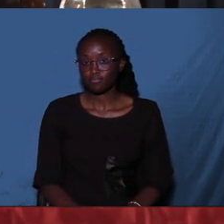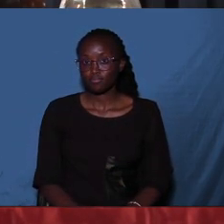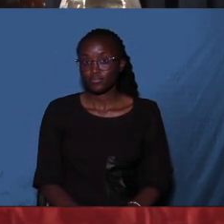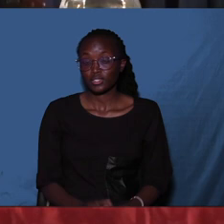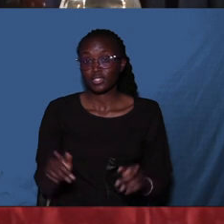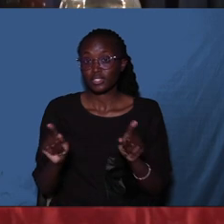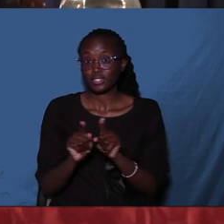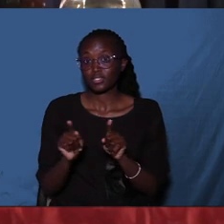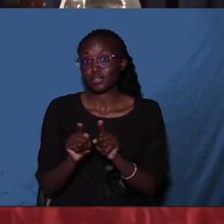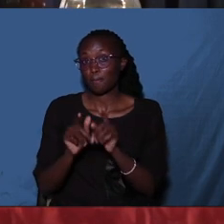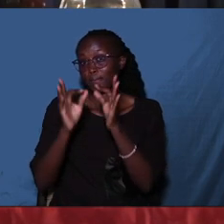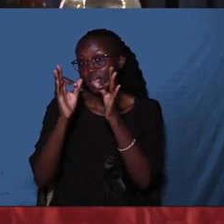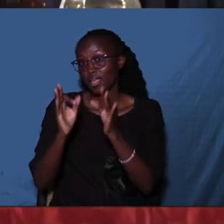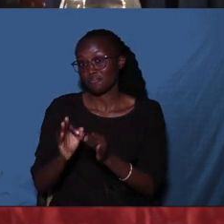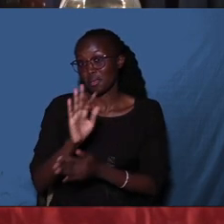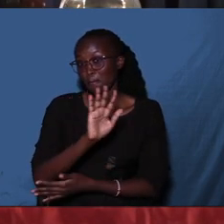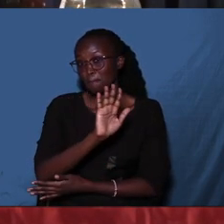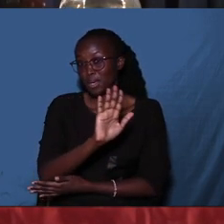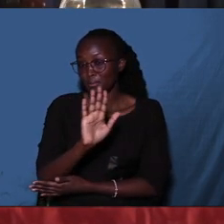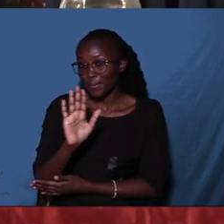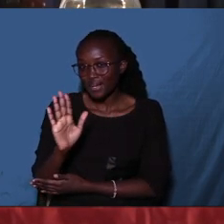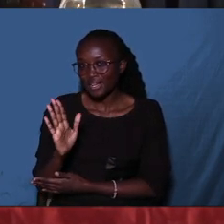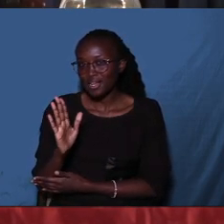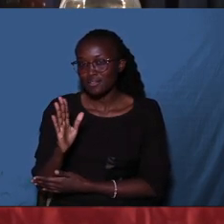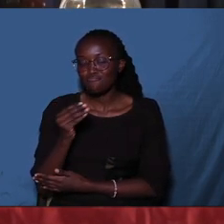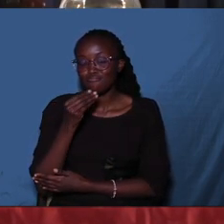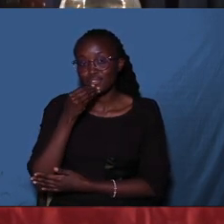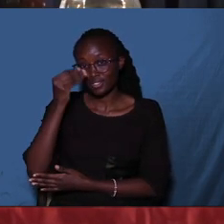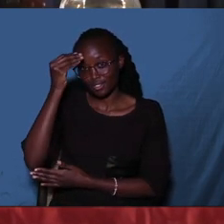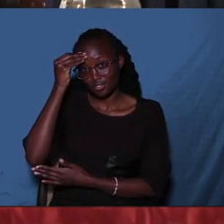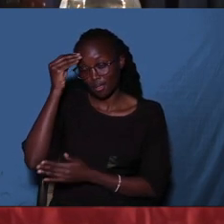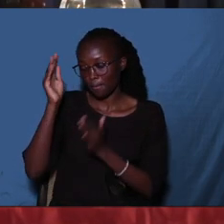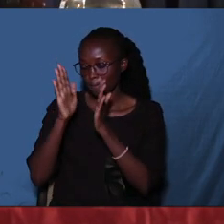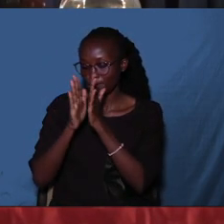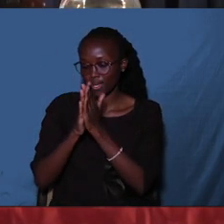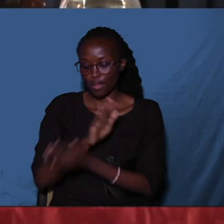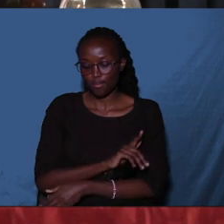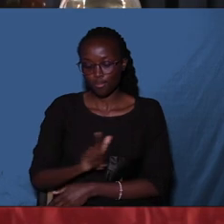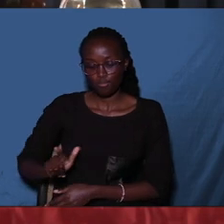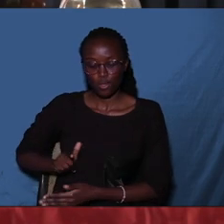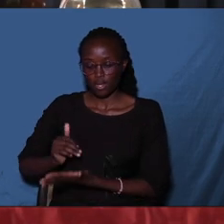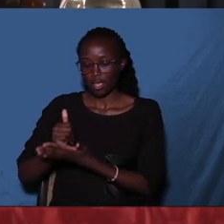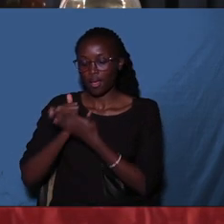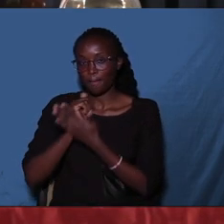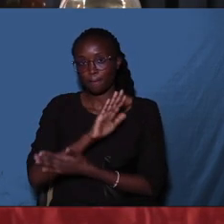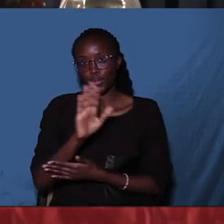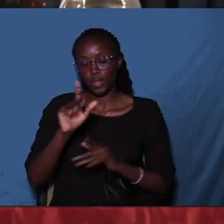And if you are a photocopy, I pray that God will help you to lead an original life.